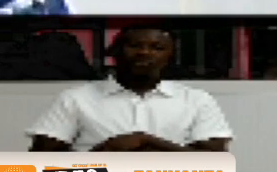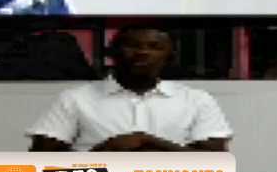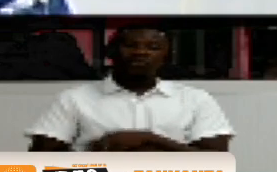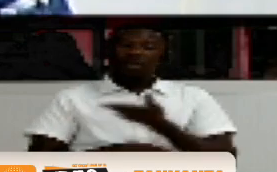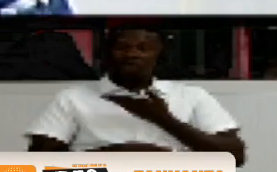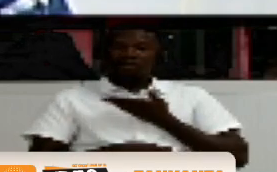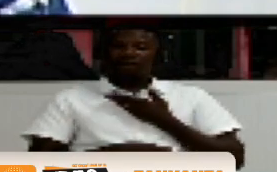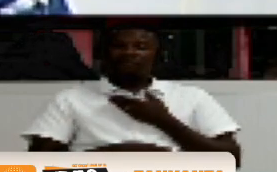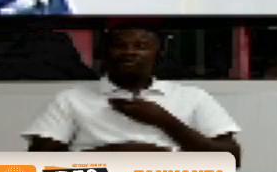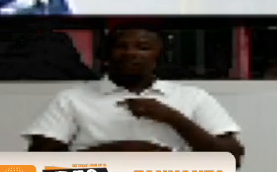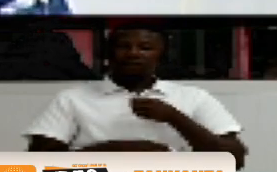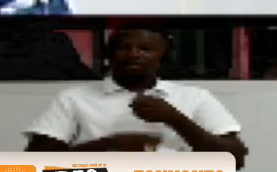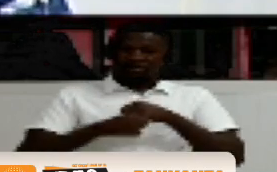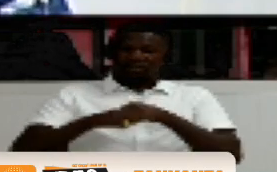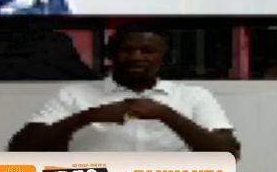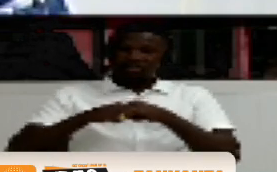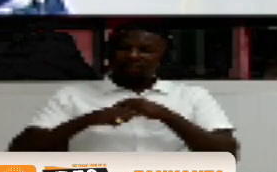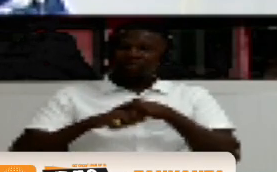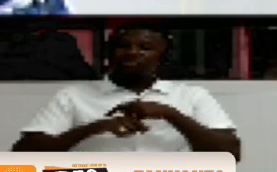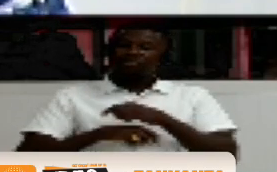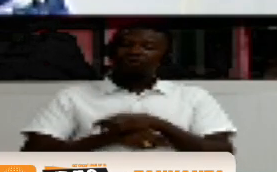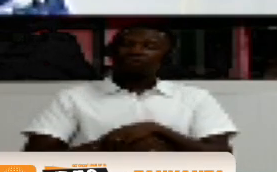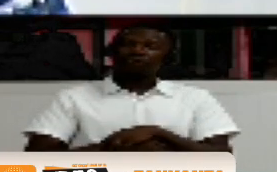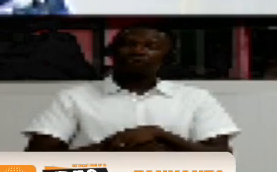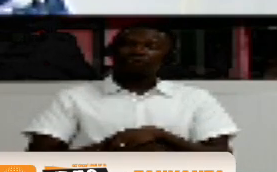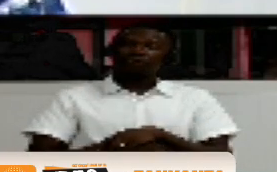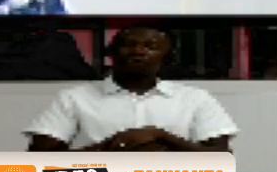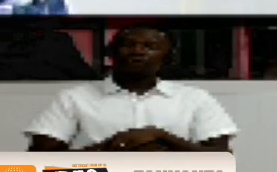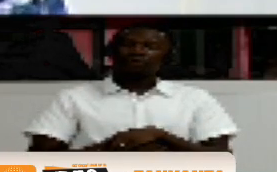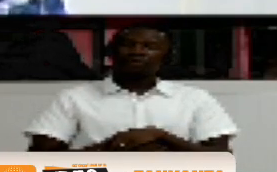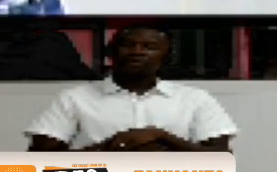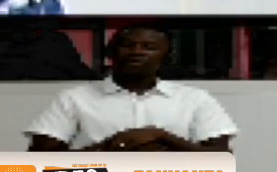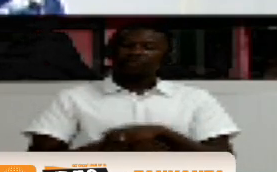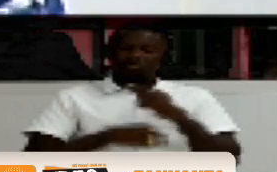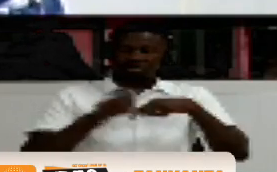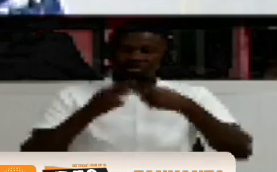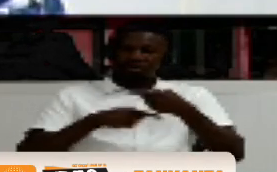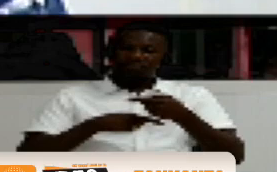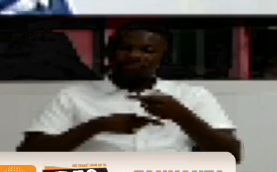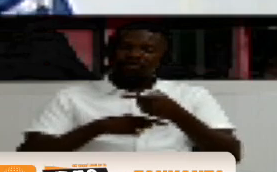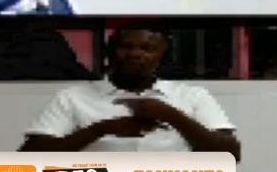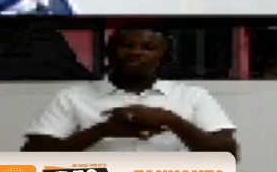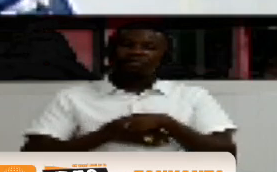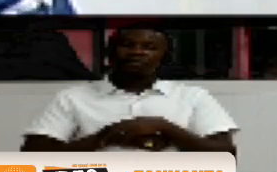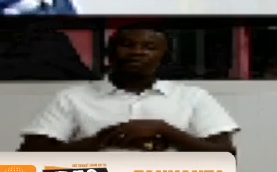having physiotherapy. And then it was after